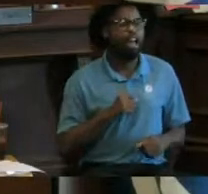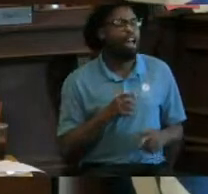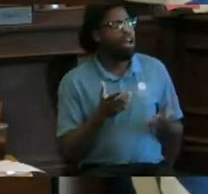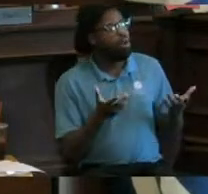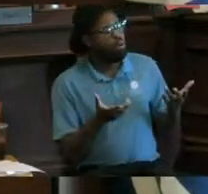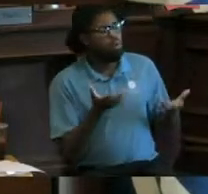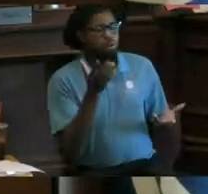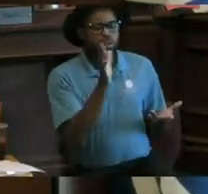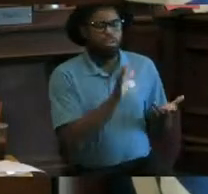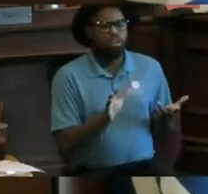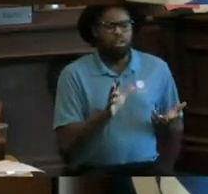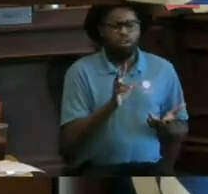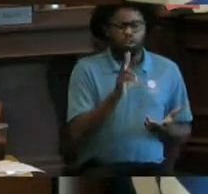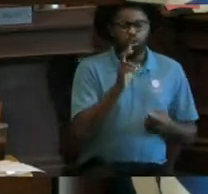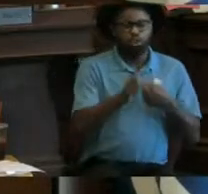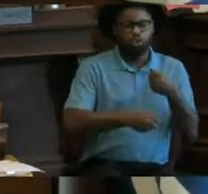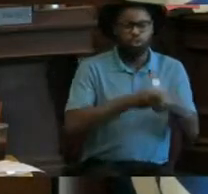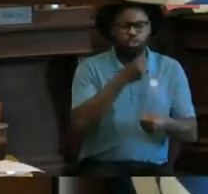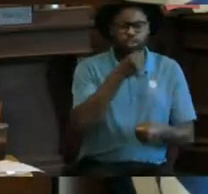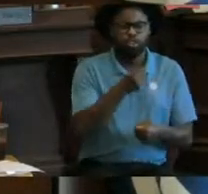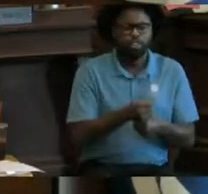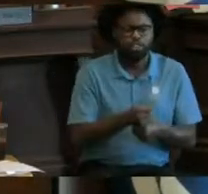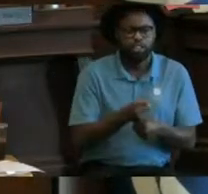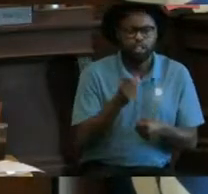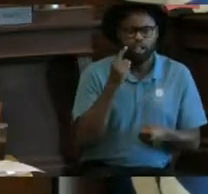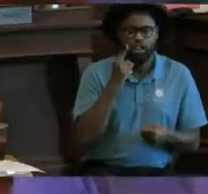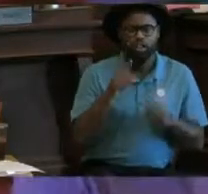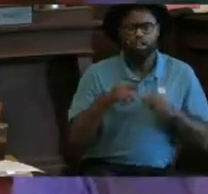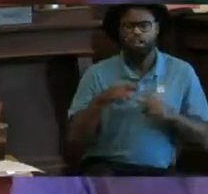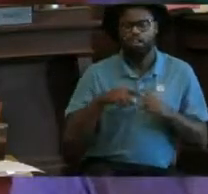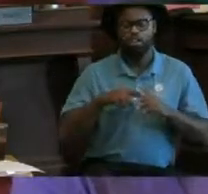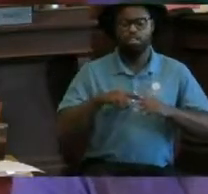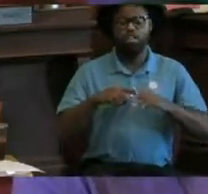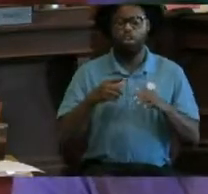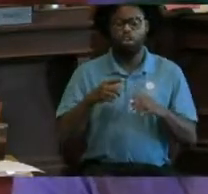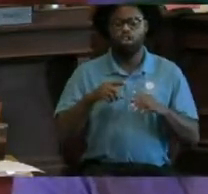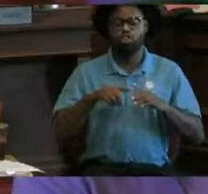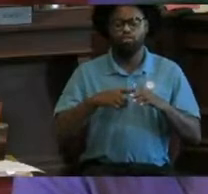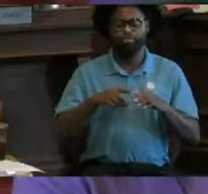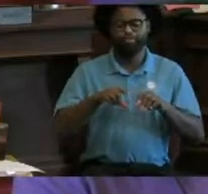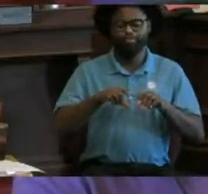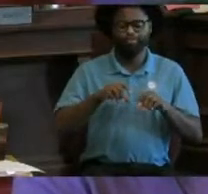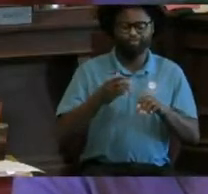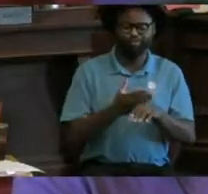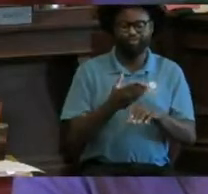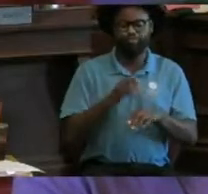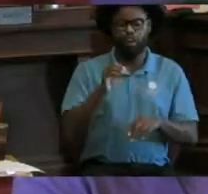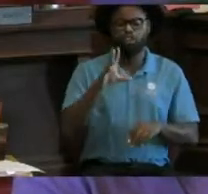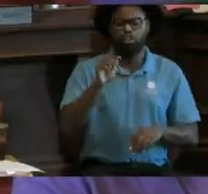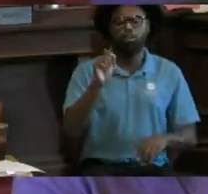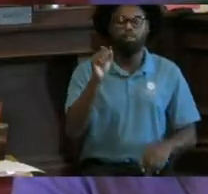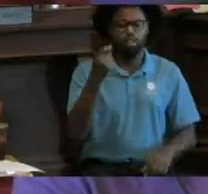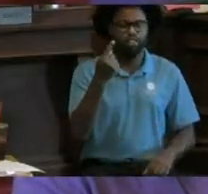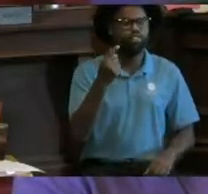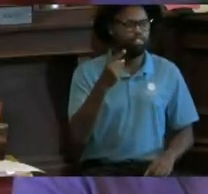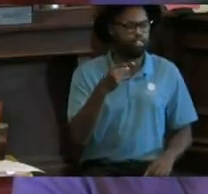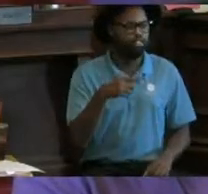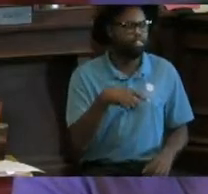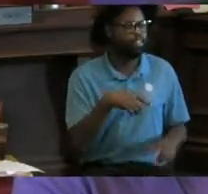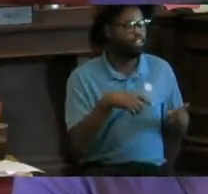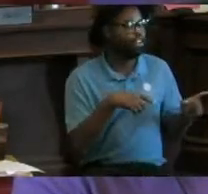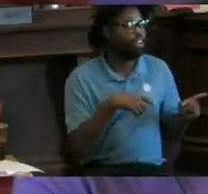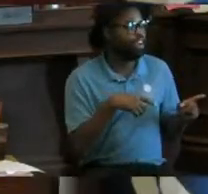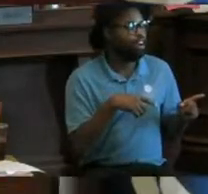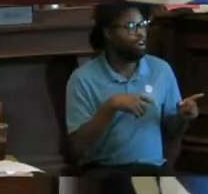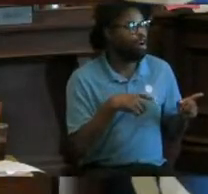take about 2 years to build. We're hoping to break ground October 11th. And I would say, you know, once fully rented, not fully staffed.